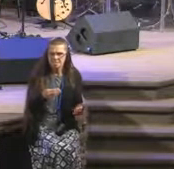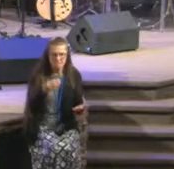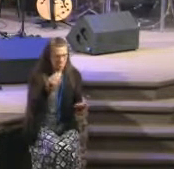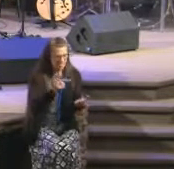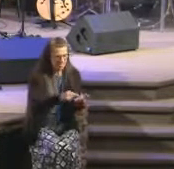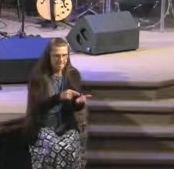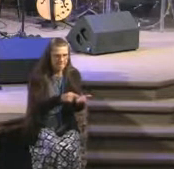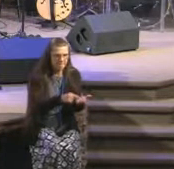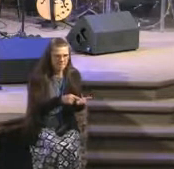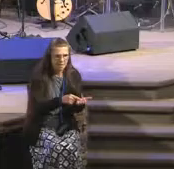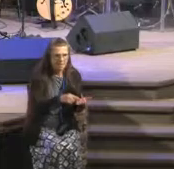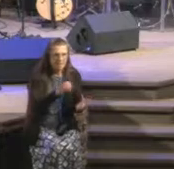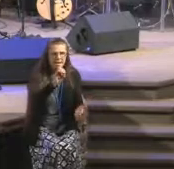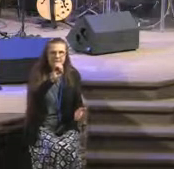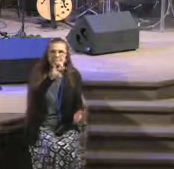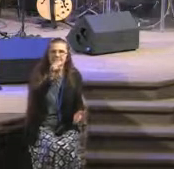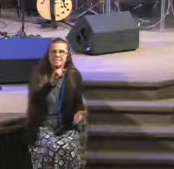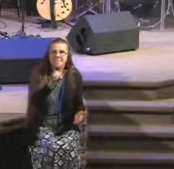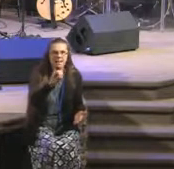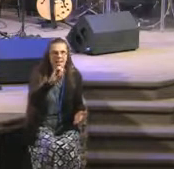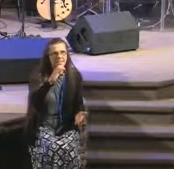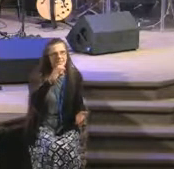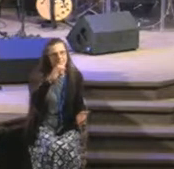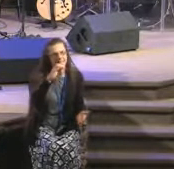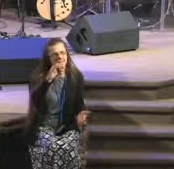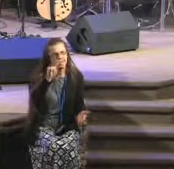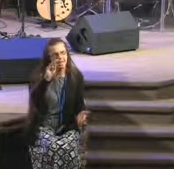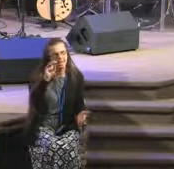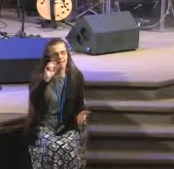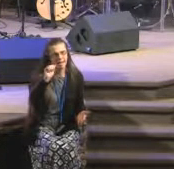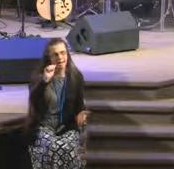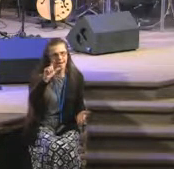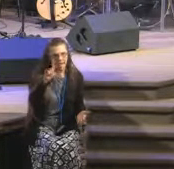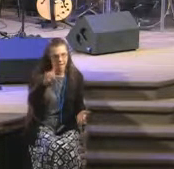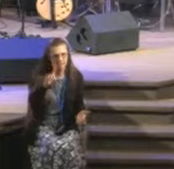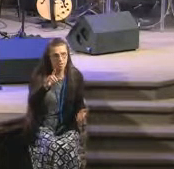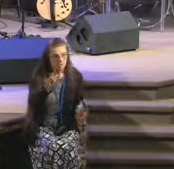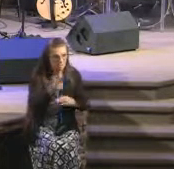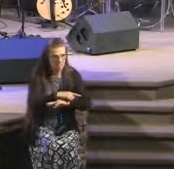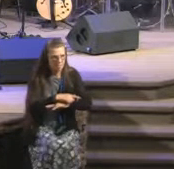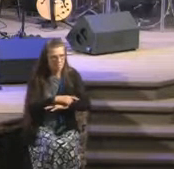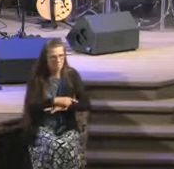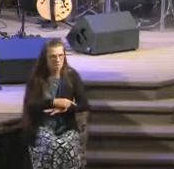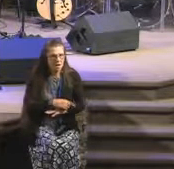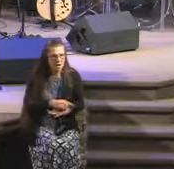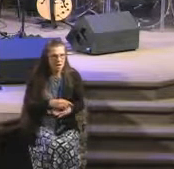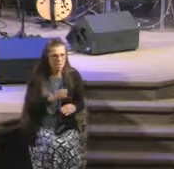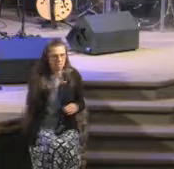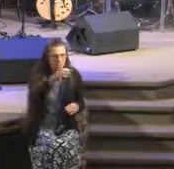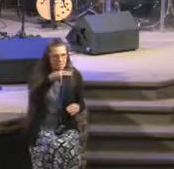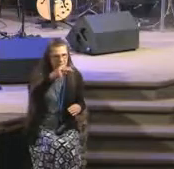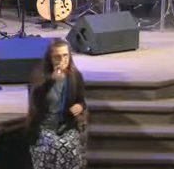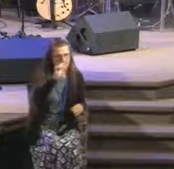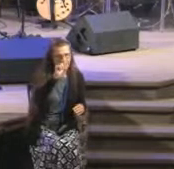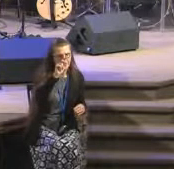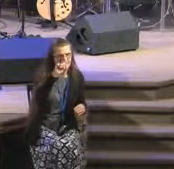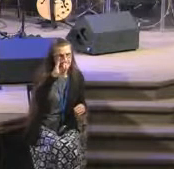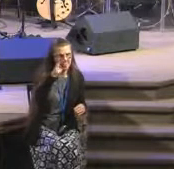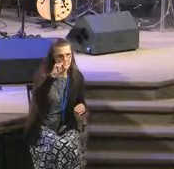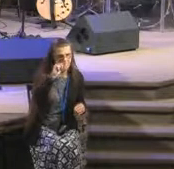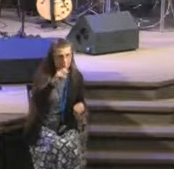description of Ezekiel's day. This is the kind of thing of an adulterous people who are